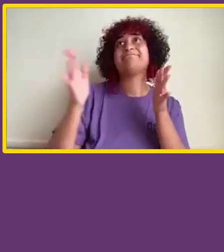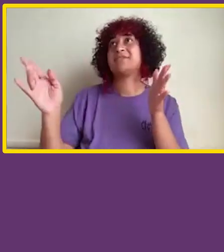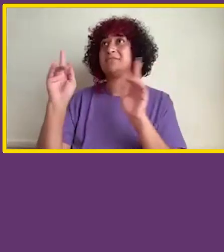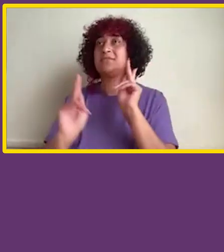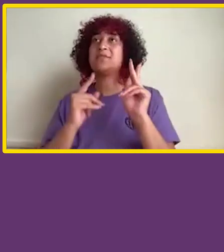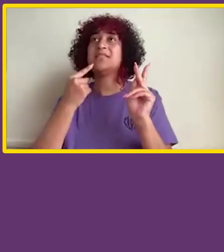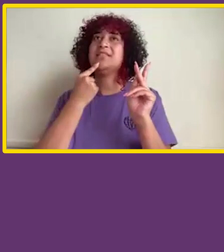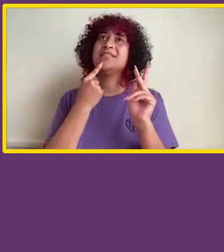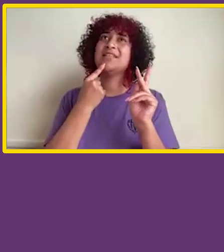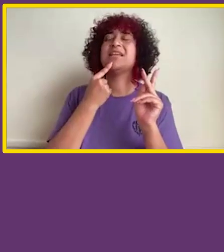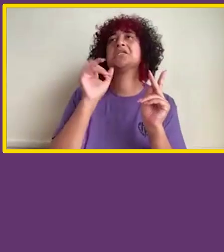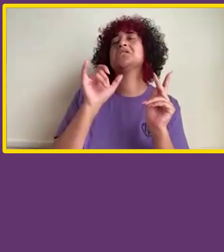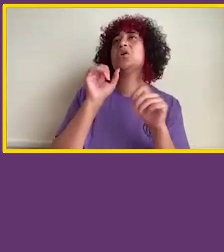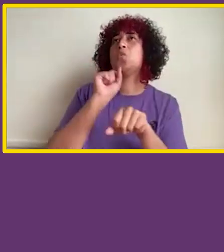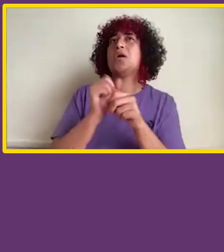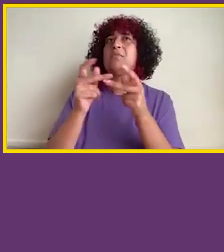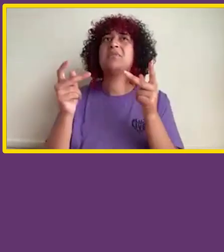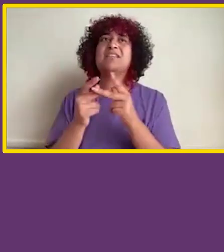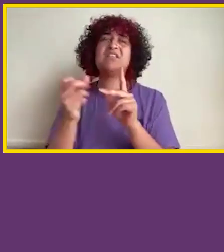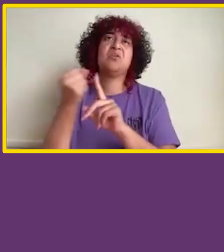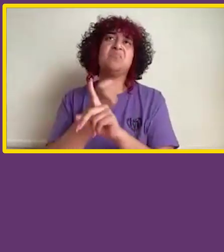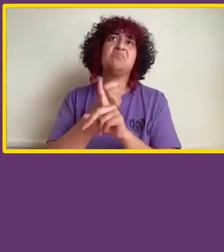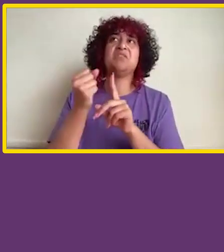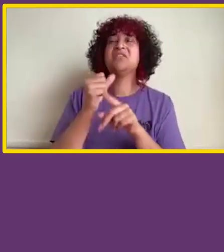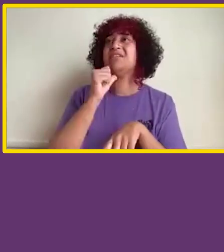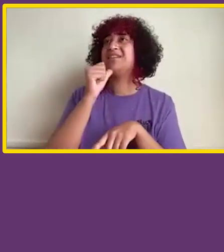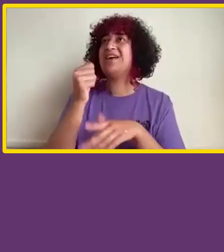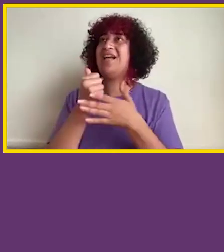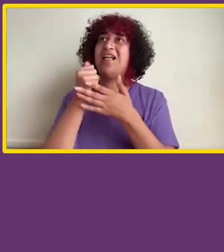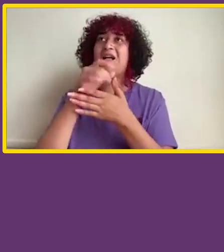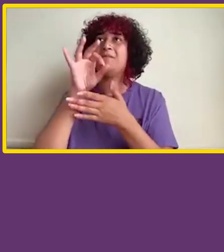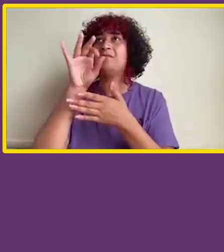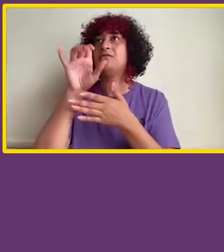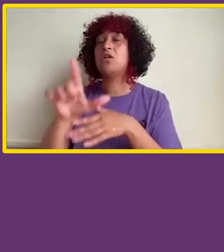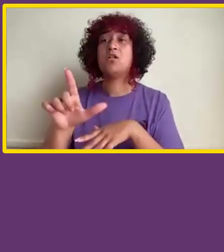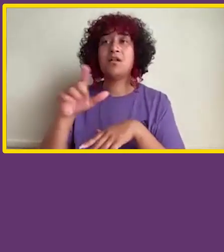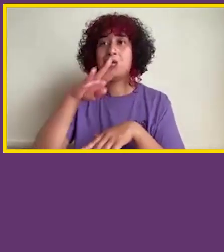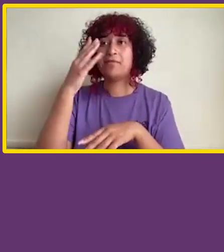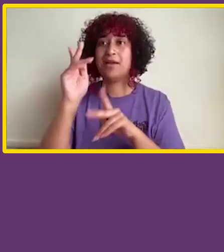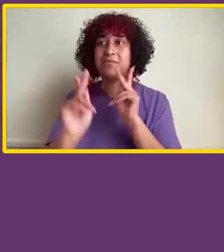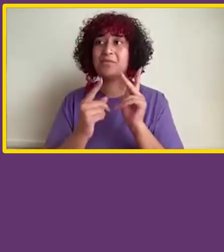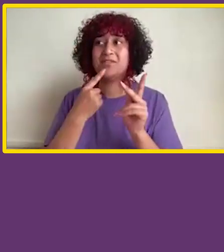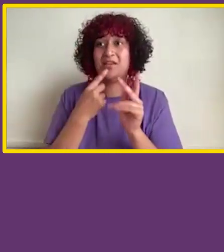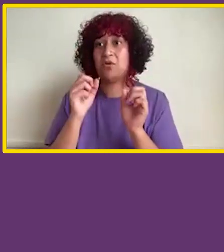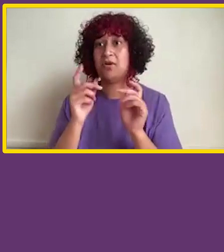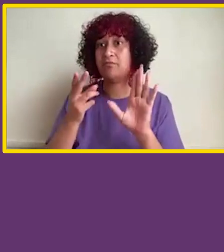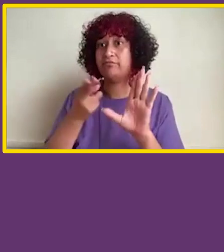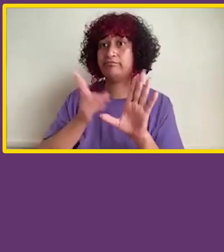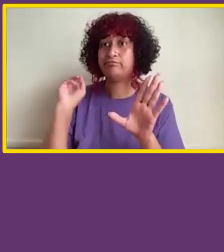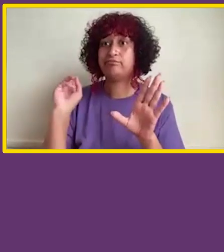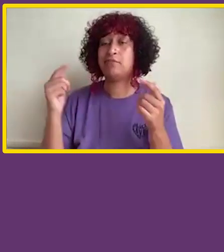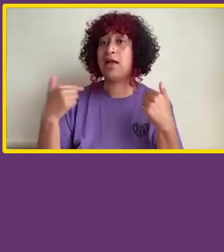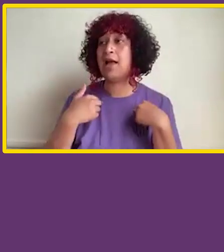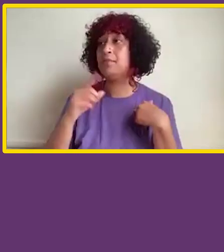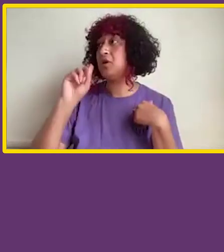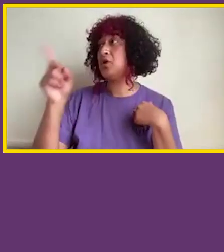are unhealthful, they are abusive, but if Black women are saying, ya basta, enough, I'm out of here, I'm gonna go create my own thing. And